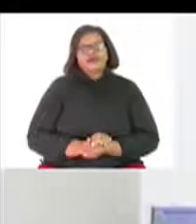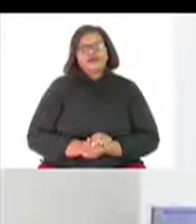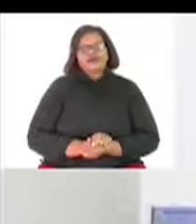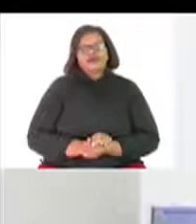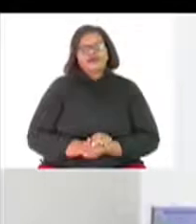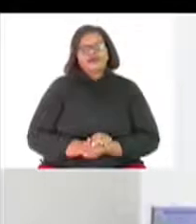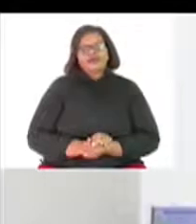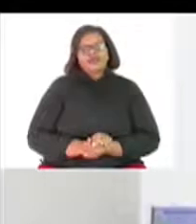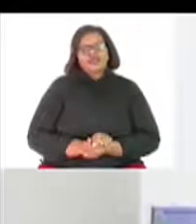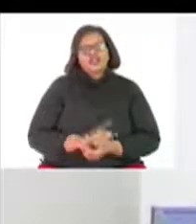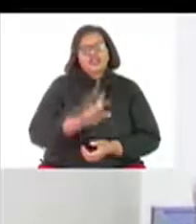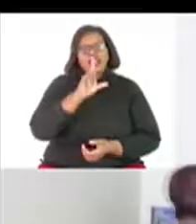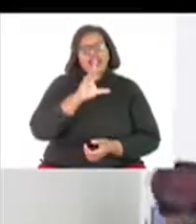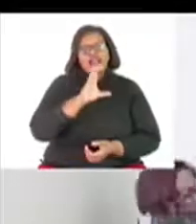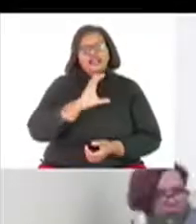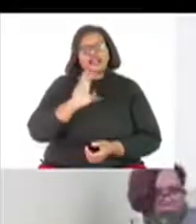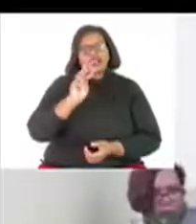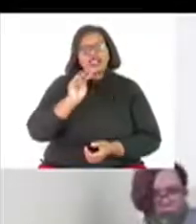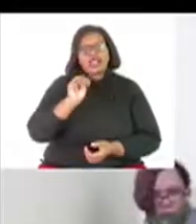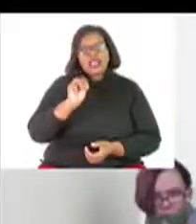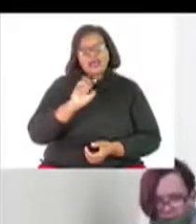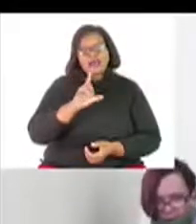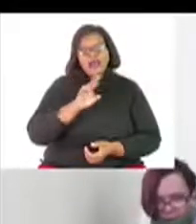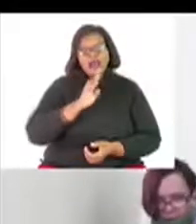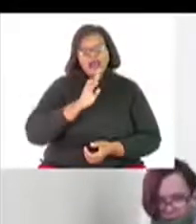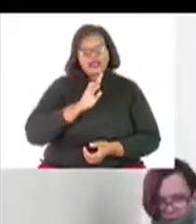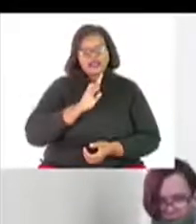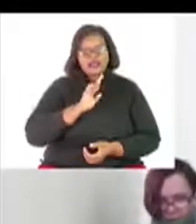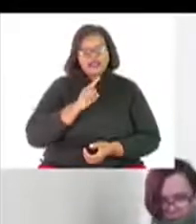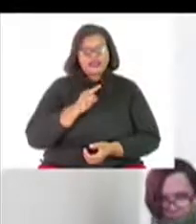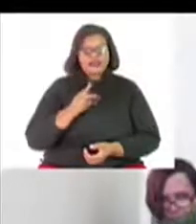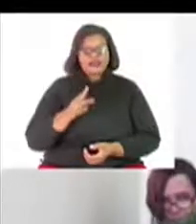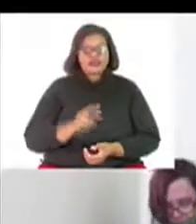our LCM is 12.